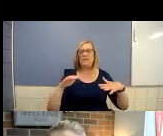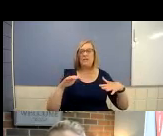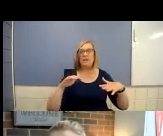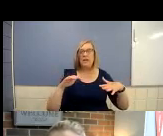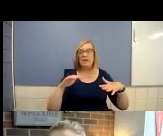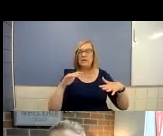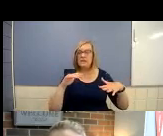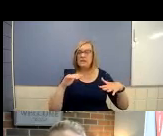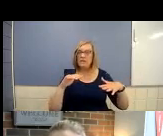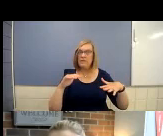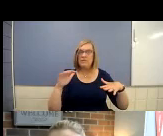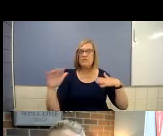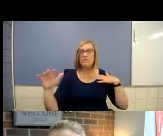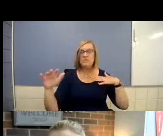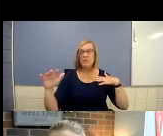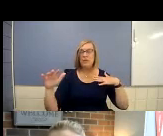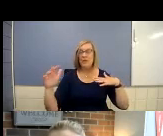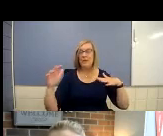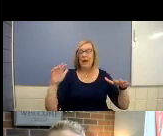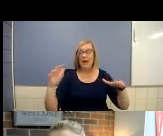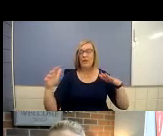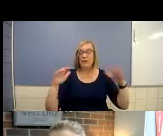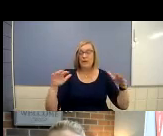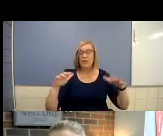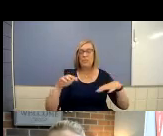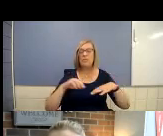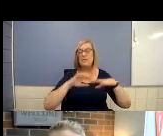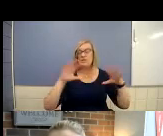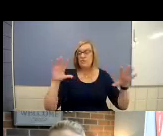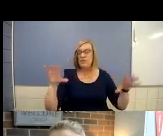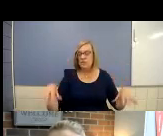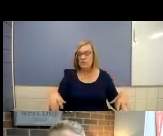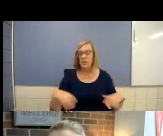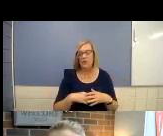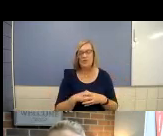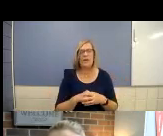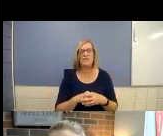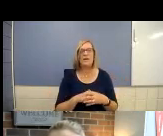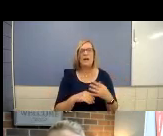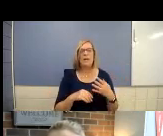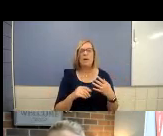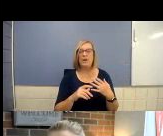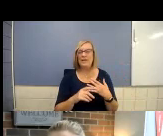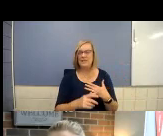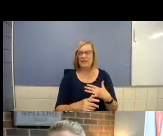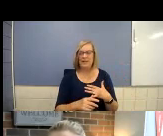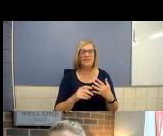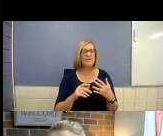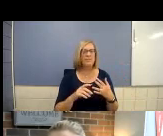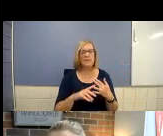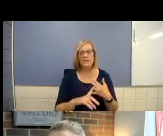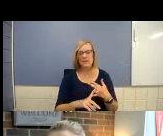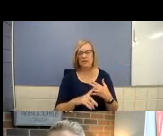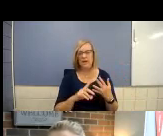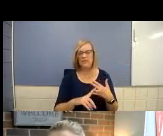laws in the primarily Iowa and Illinois, but we do explore other states about what it takes to get